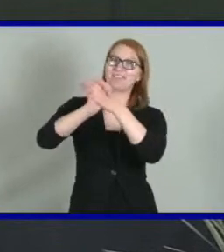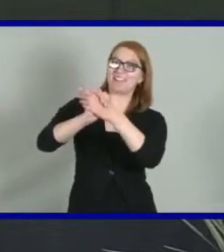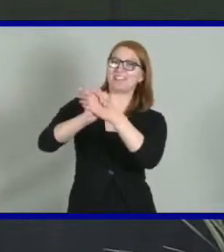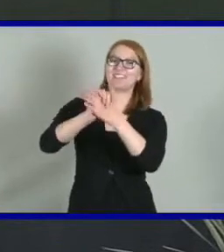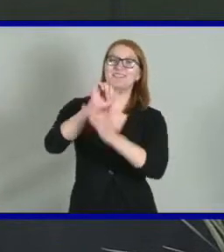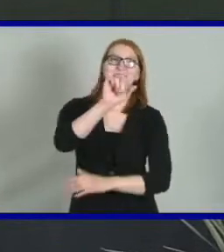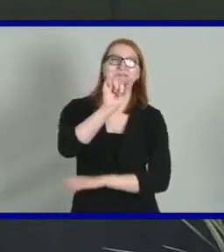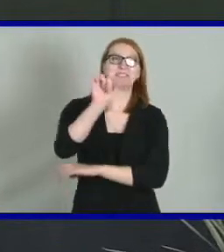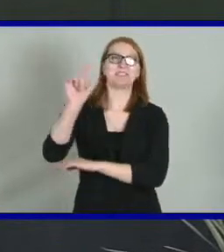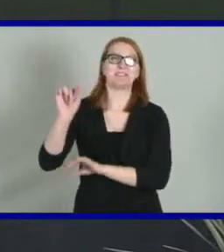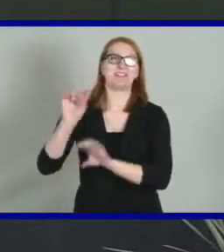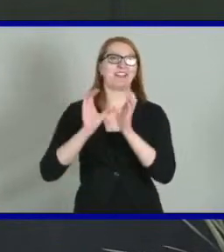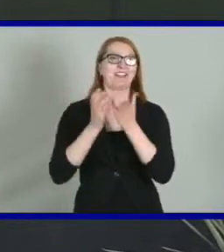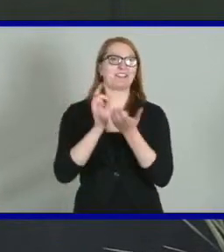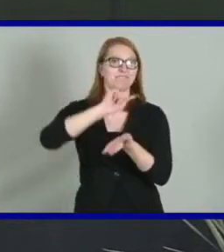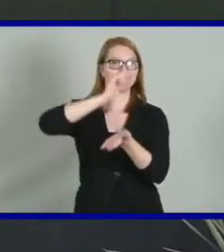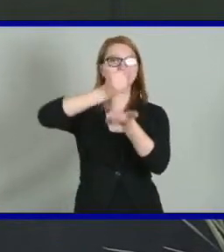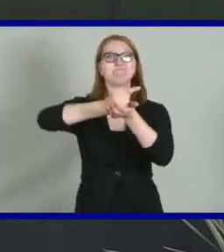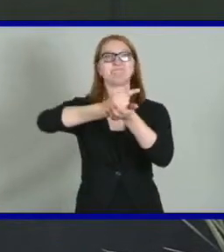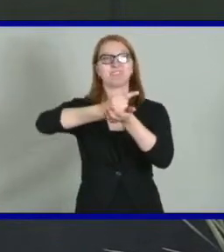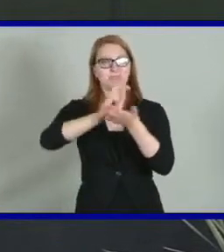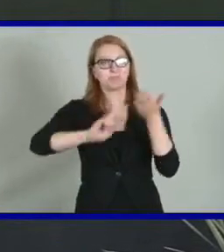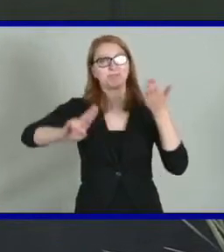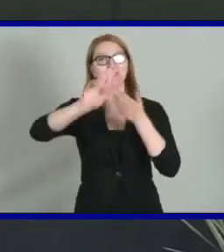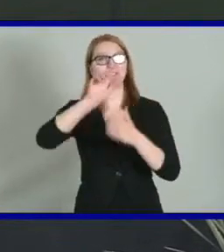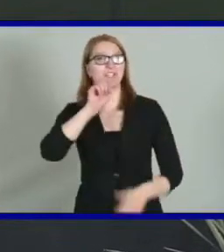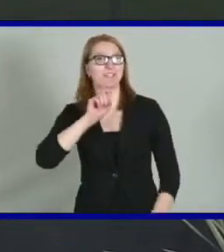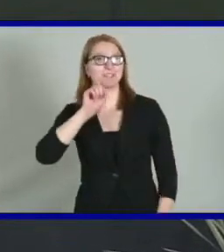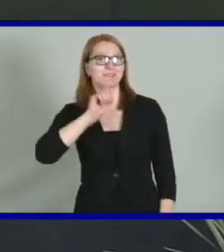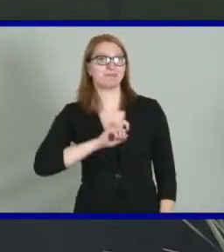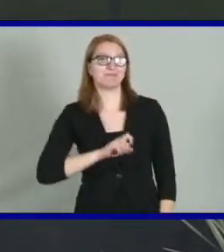Congratulations, 2020 graduates of the University of Akron.